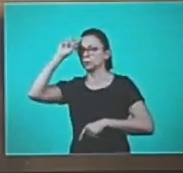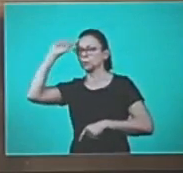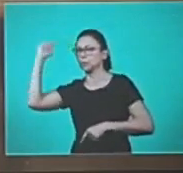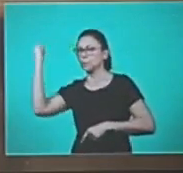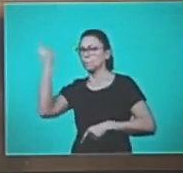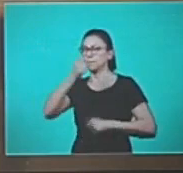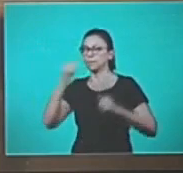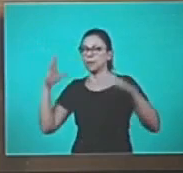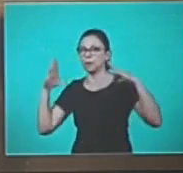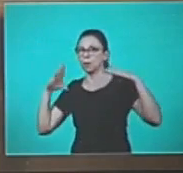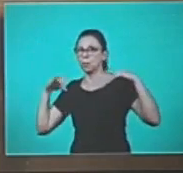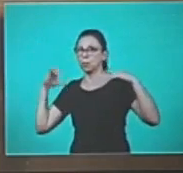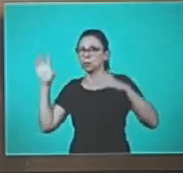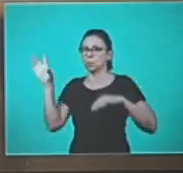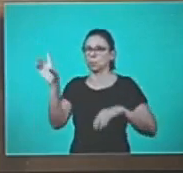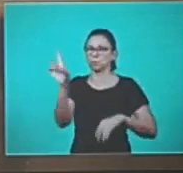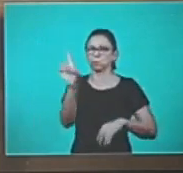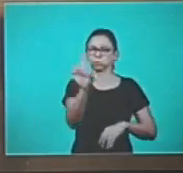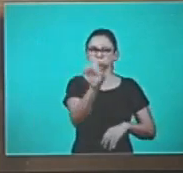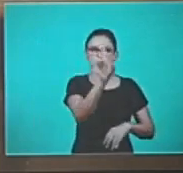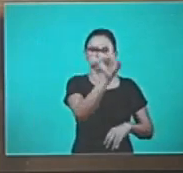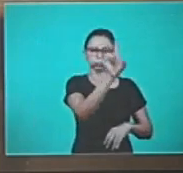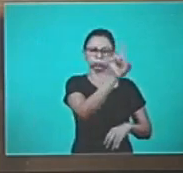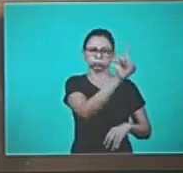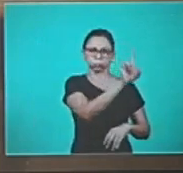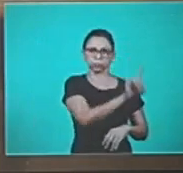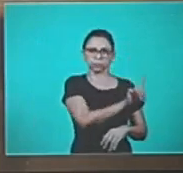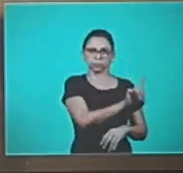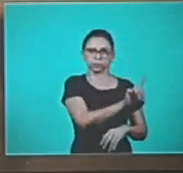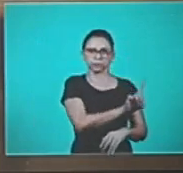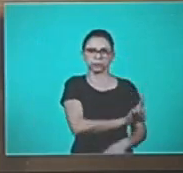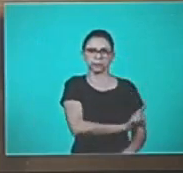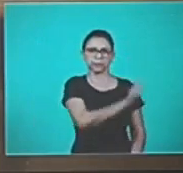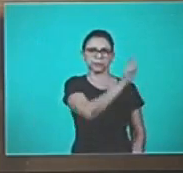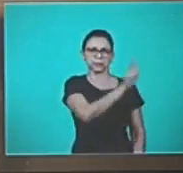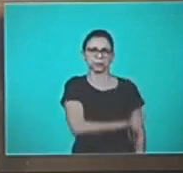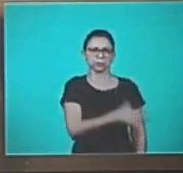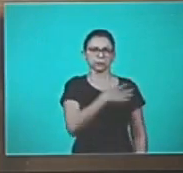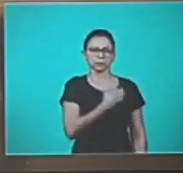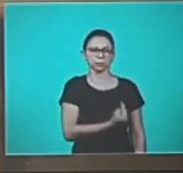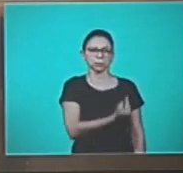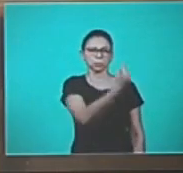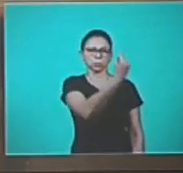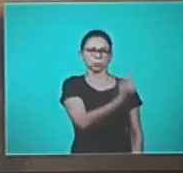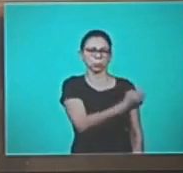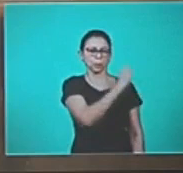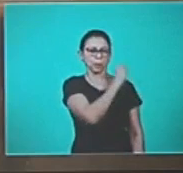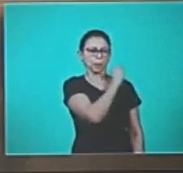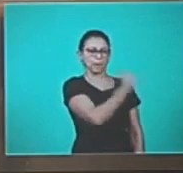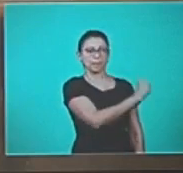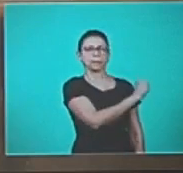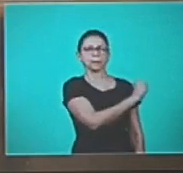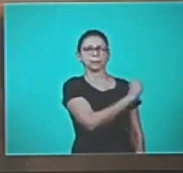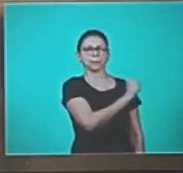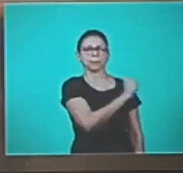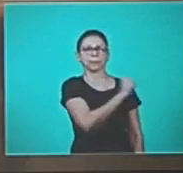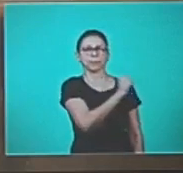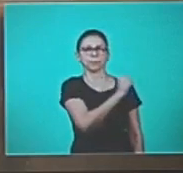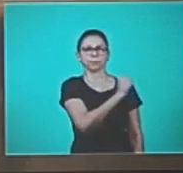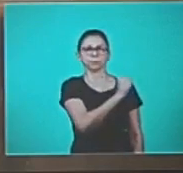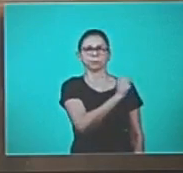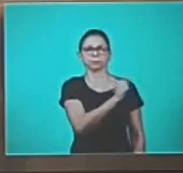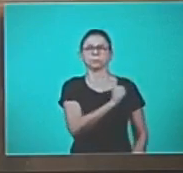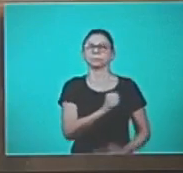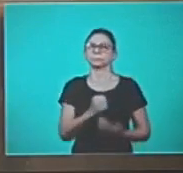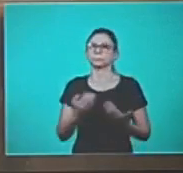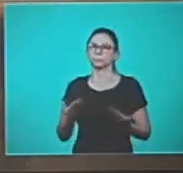of the ones who don't have a sign of the blood. That's where we're speaking about the power of the blood, Jesus, who is the Holy Spirit. It's not the blood of